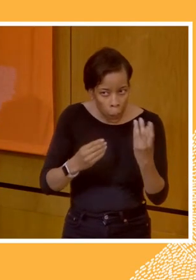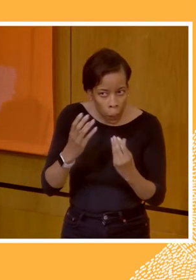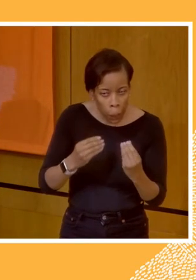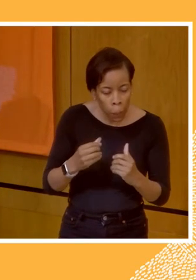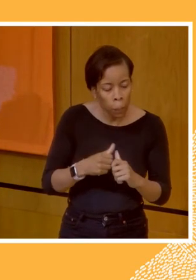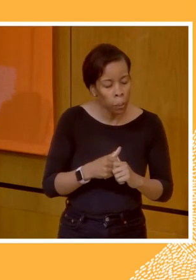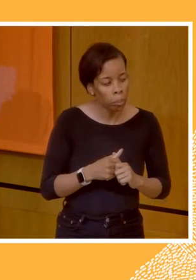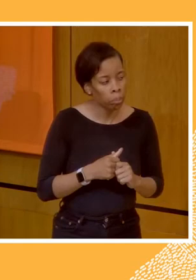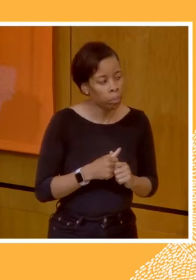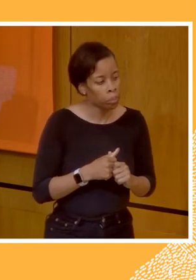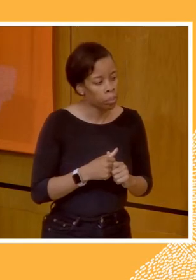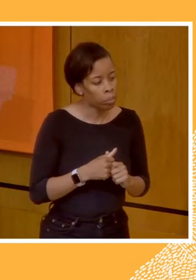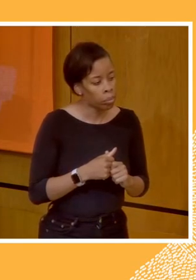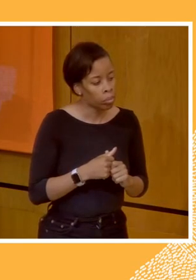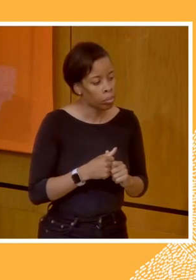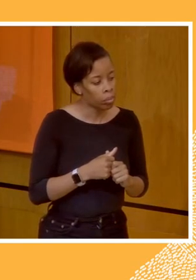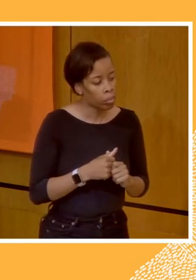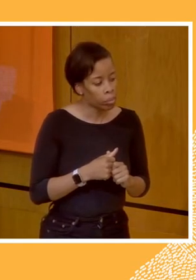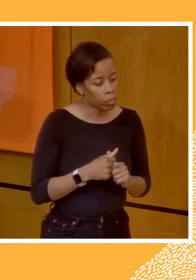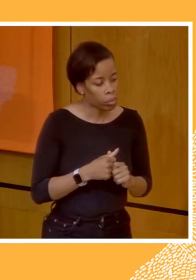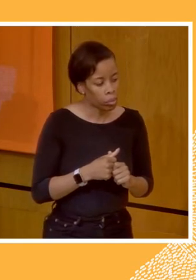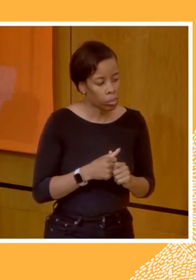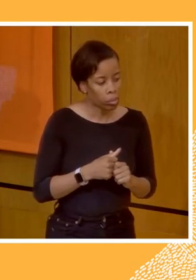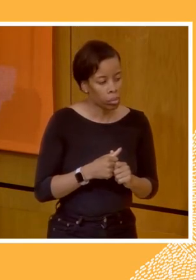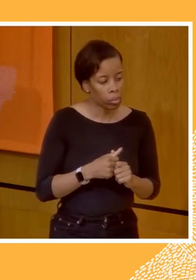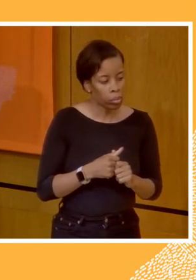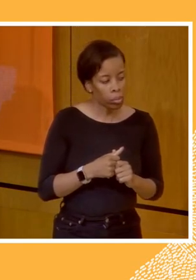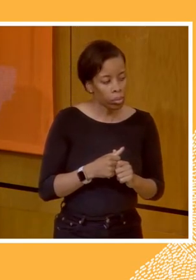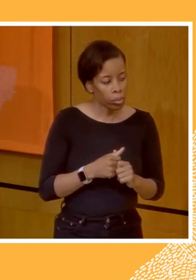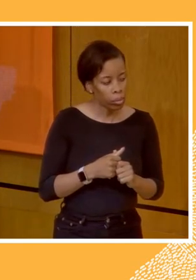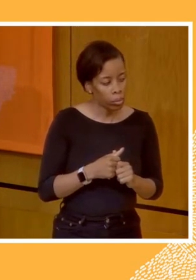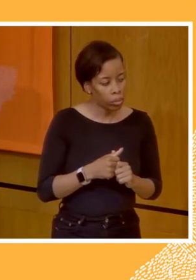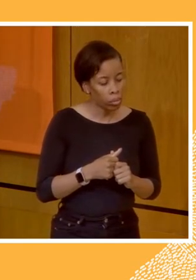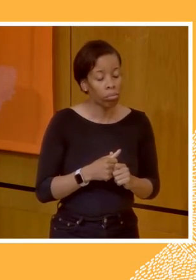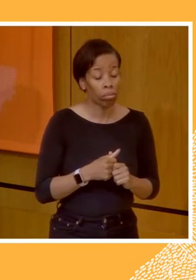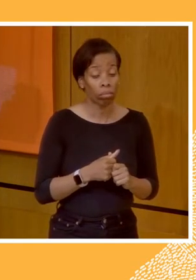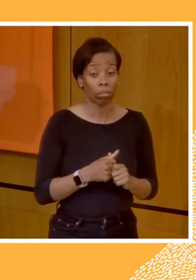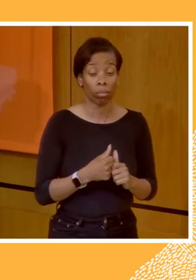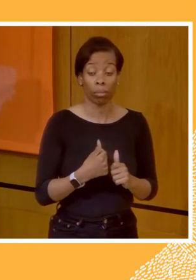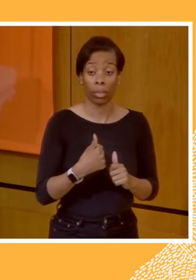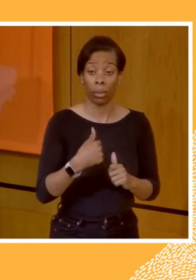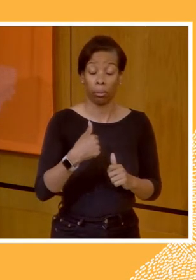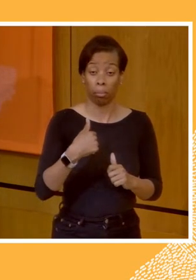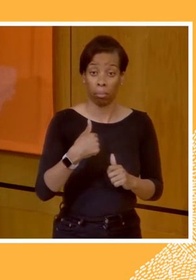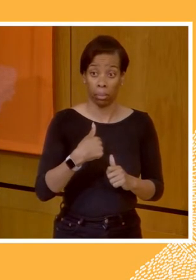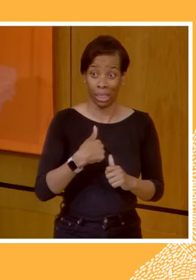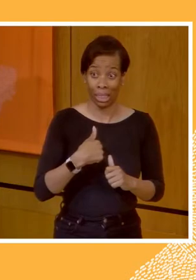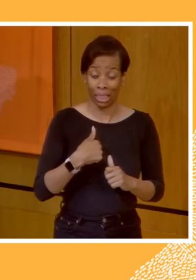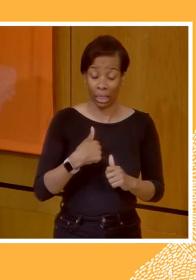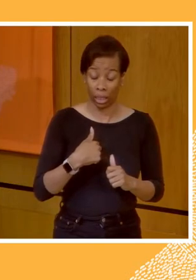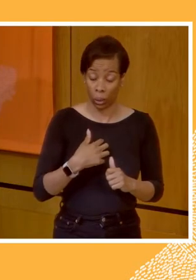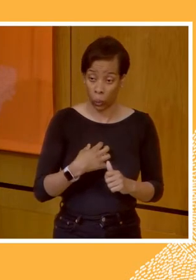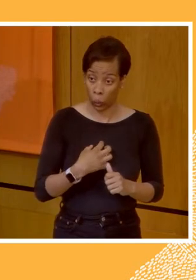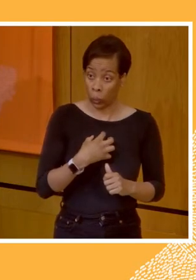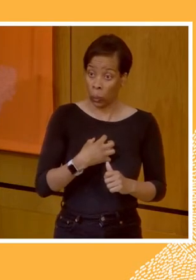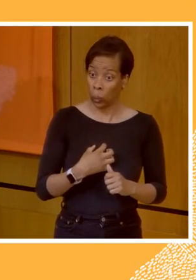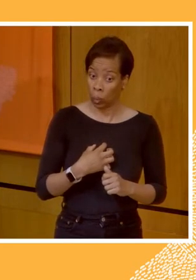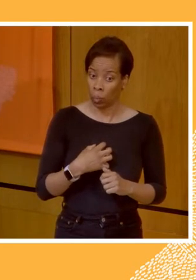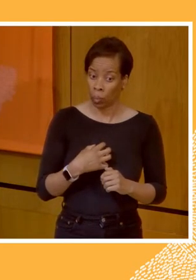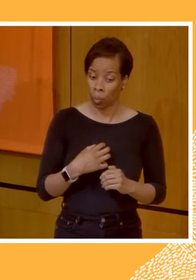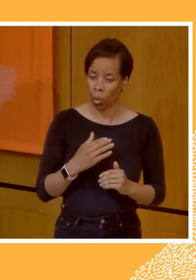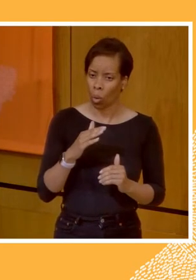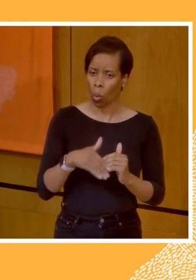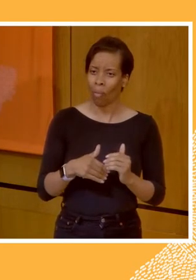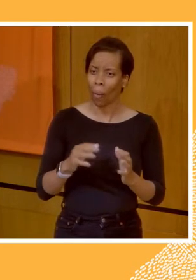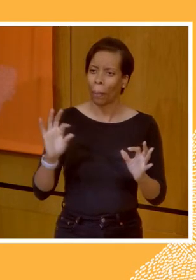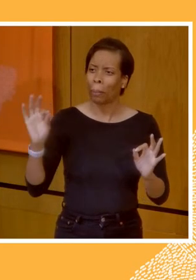about land and sound. And one of the sounds that really got to me was the sound of bees from the Mau Hub